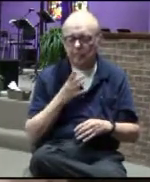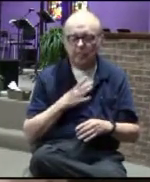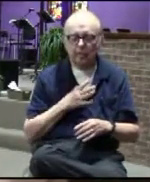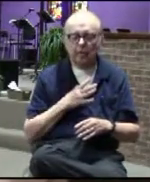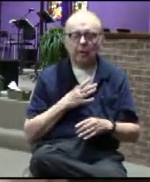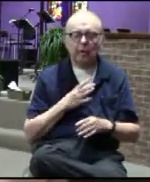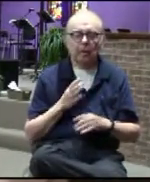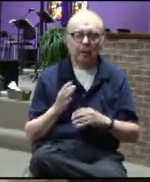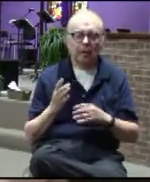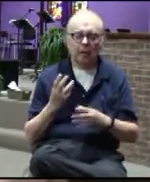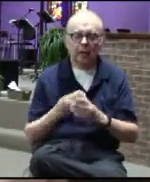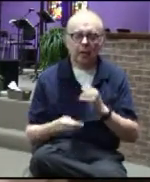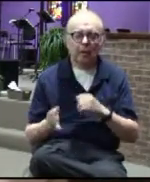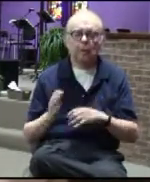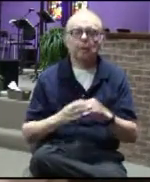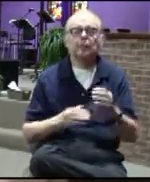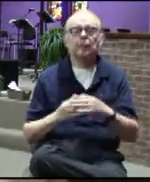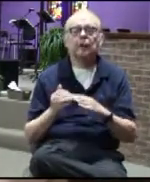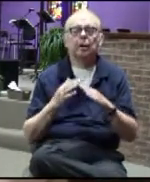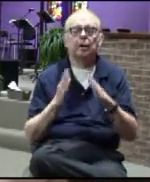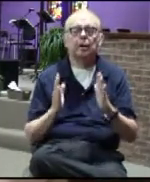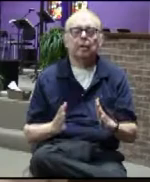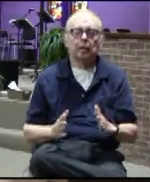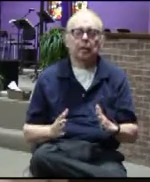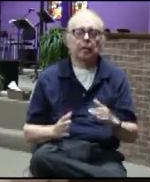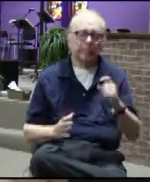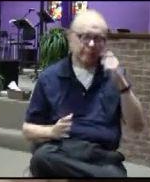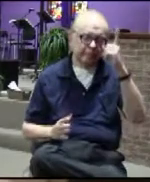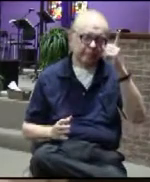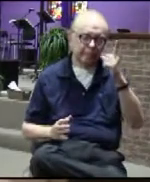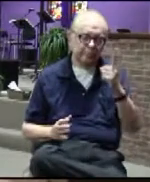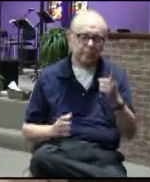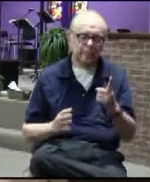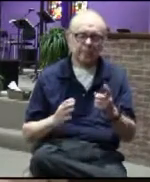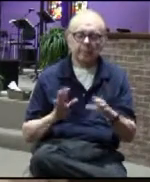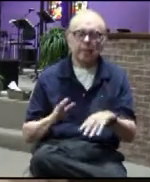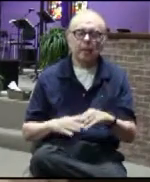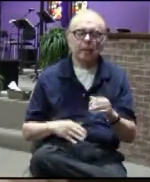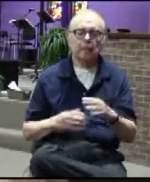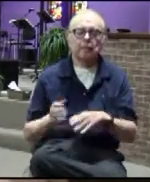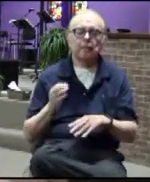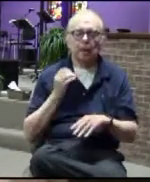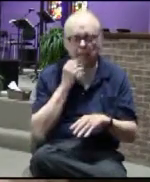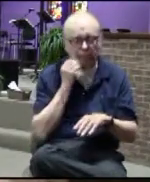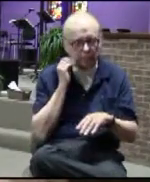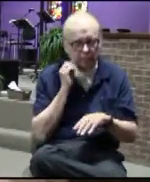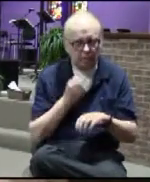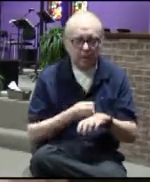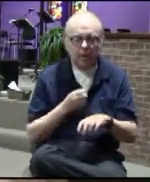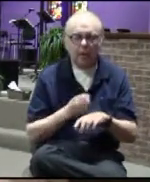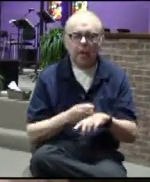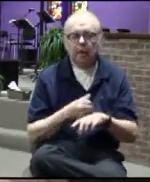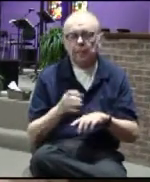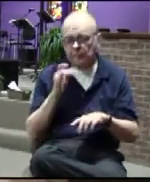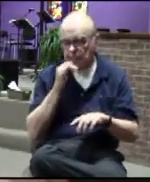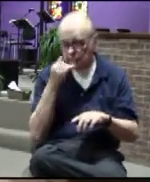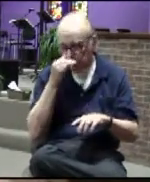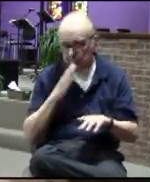they both built a house the wise man built his house on the rock the foolish man built his house on the sand